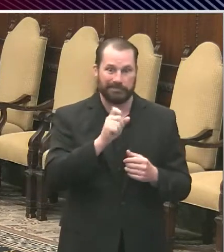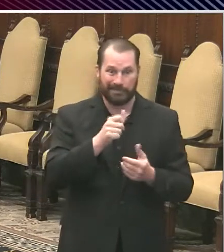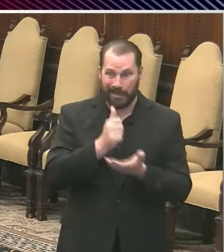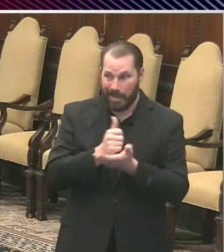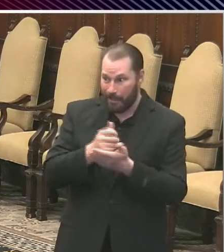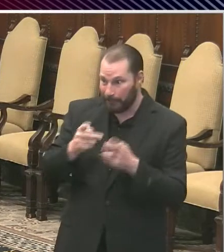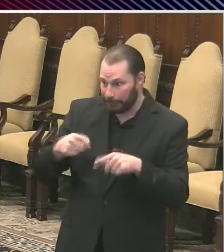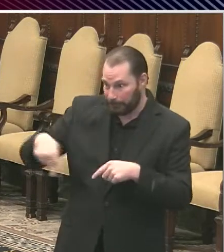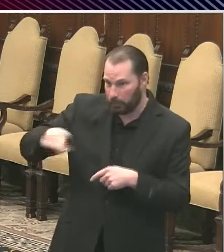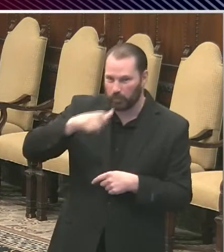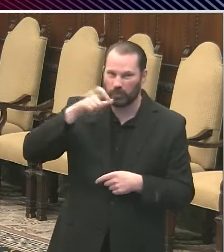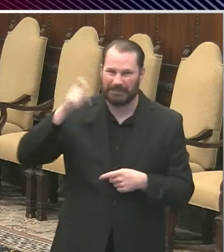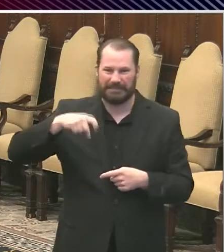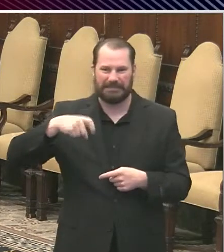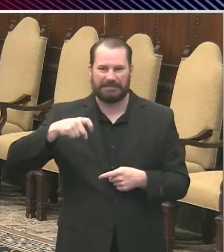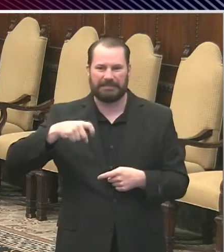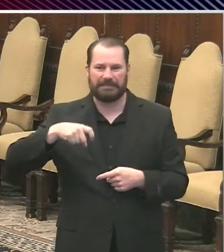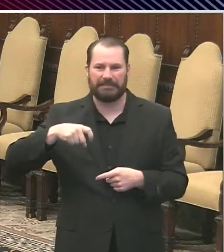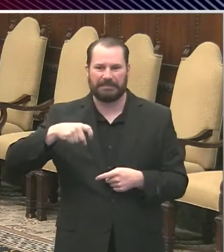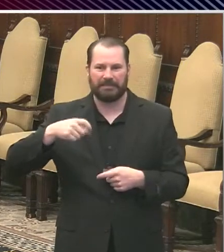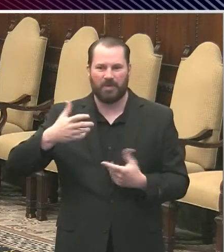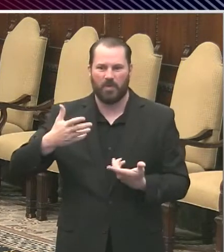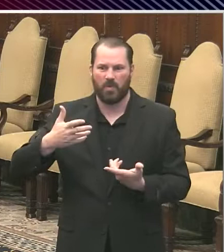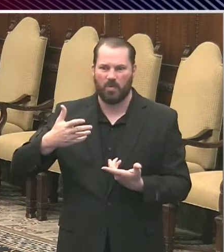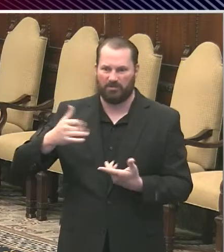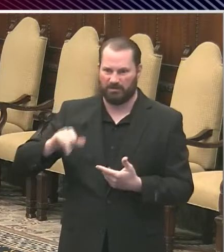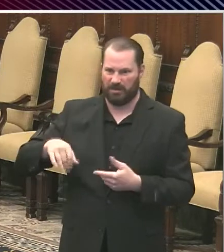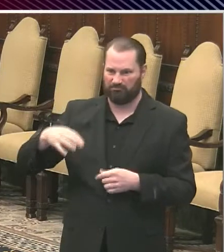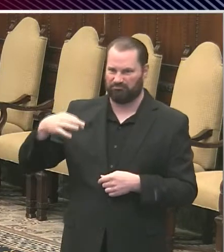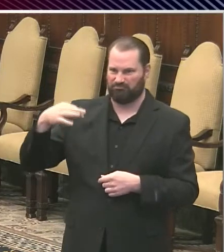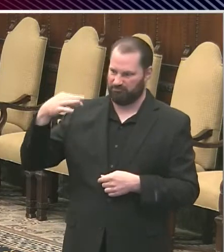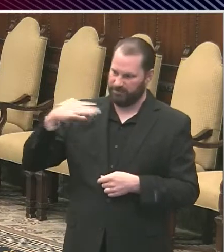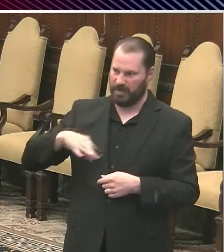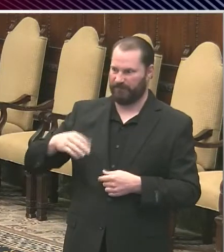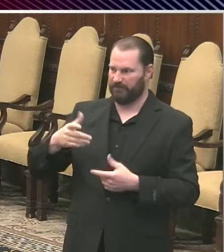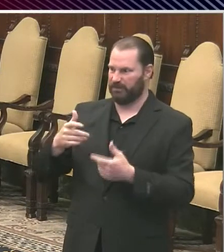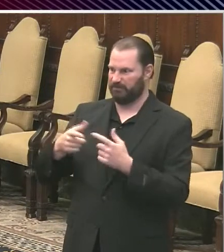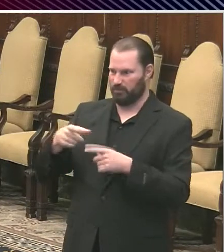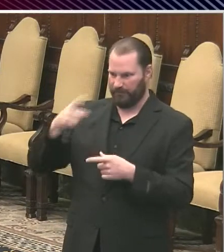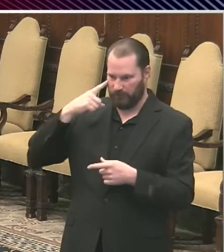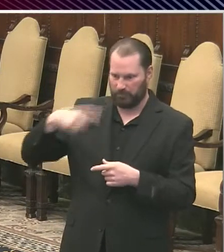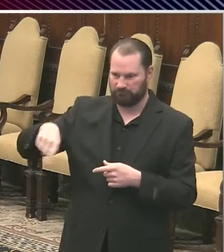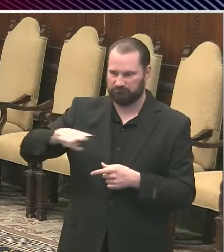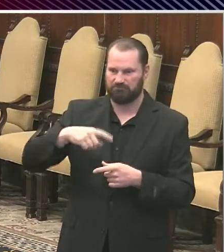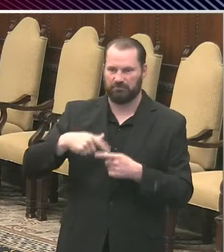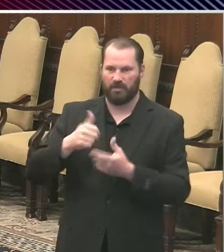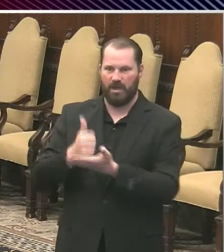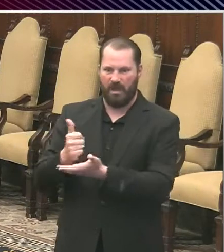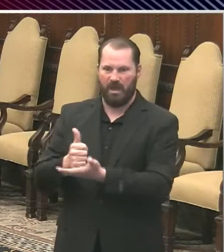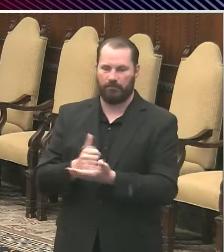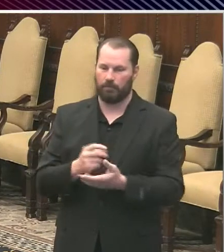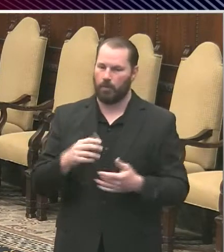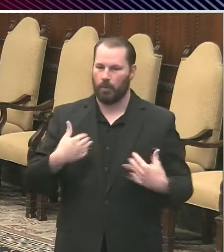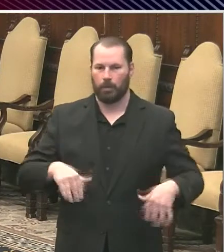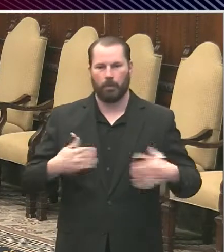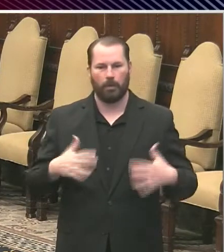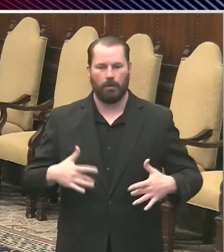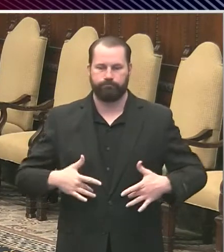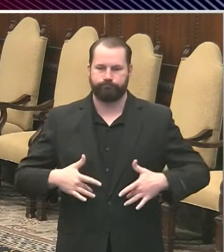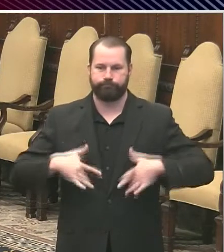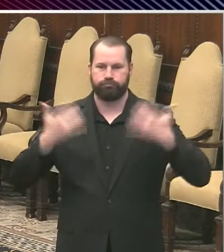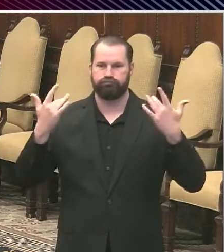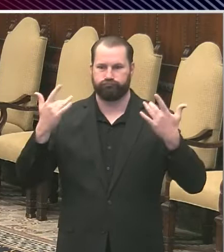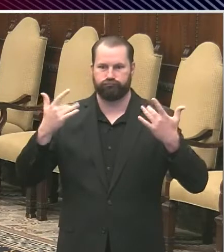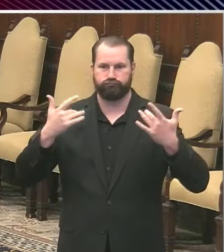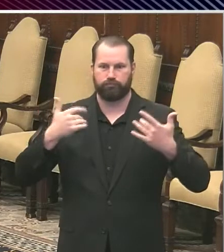development. We are thrilled that we will be able to realize these goals through the Charswood-Blumberg Transformation Plan. There's